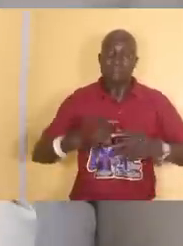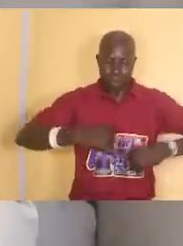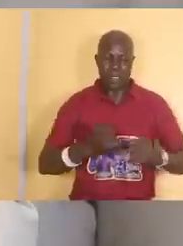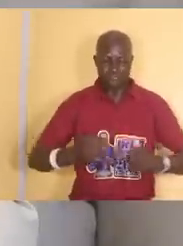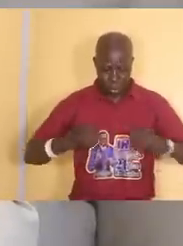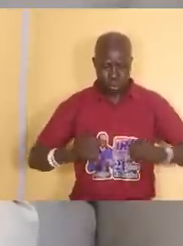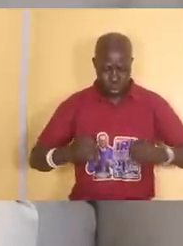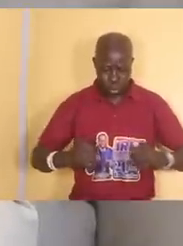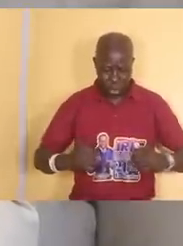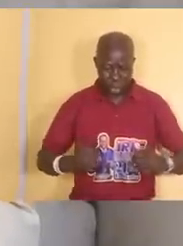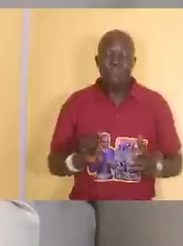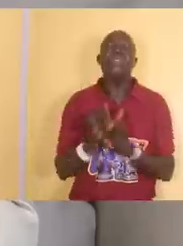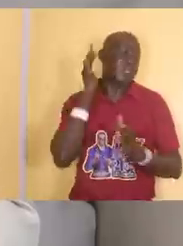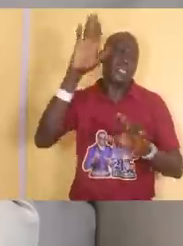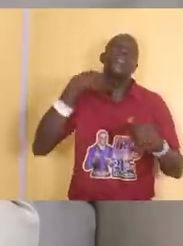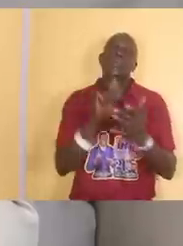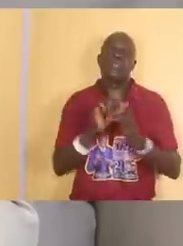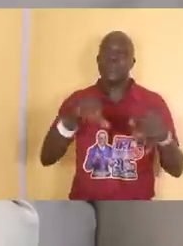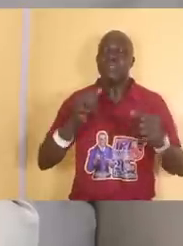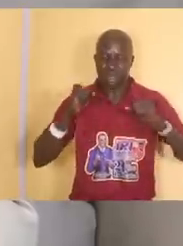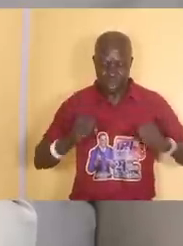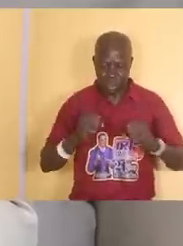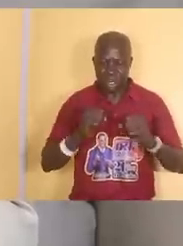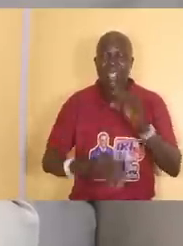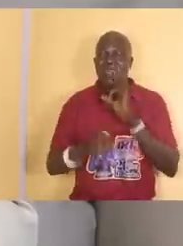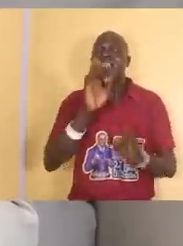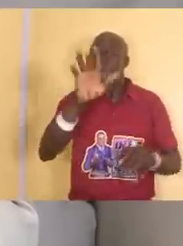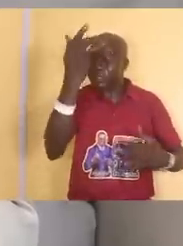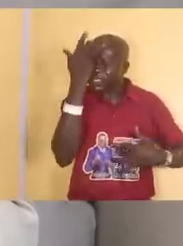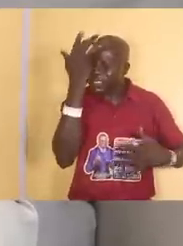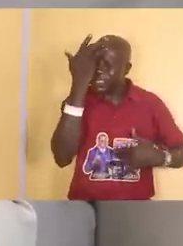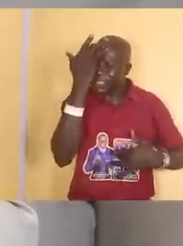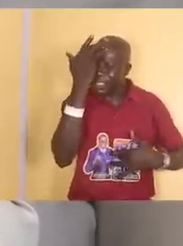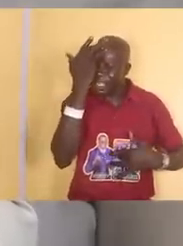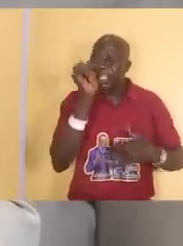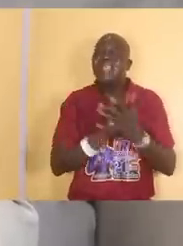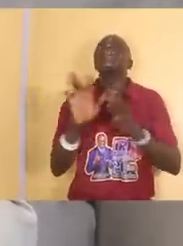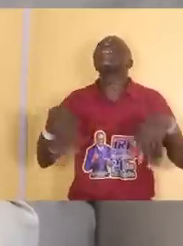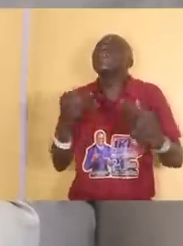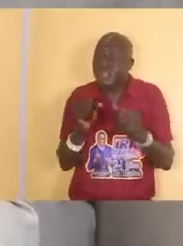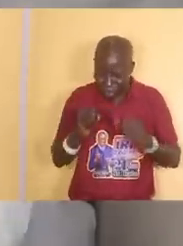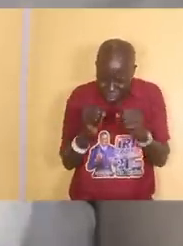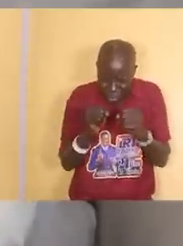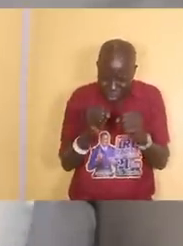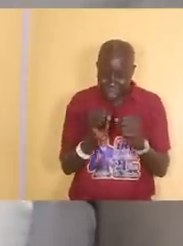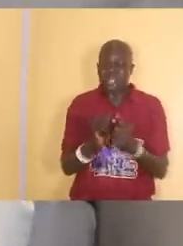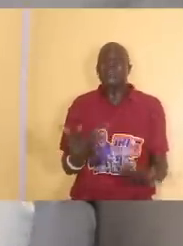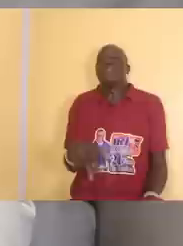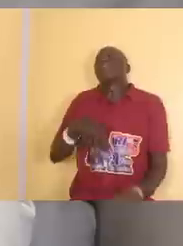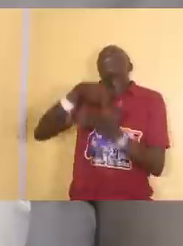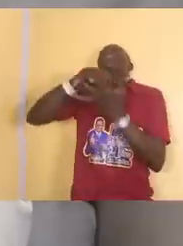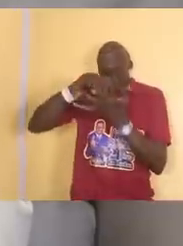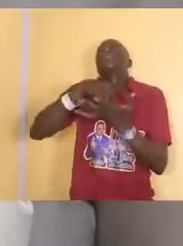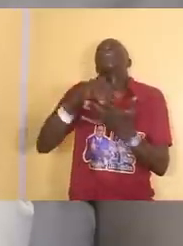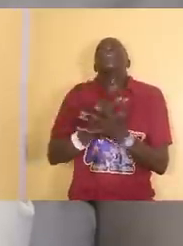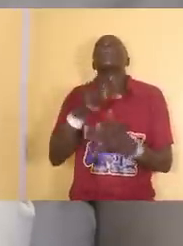bone. It's make you strong. He said, "Give you strength." Then you are sick. If you're so shy, oh, if they give you strength, every day you